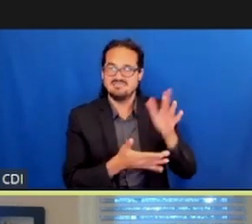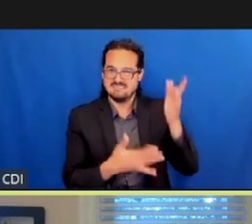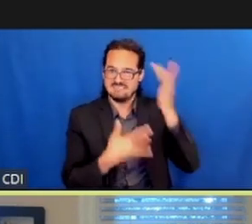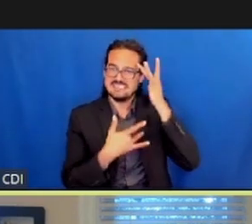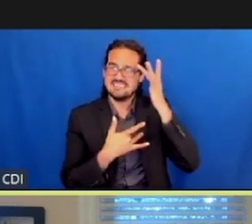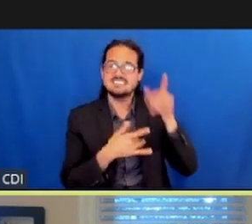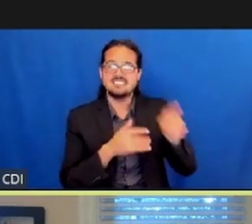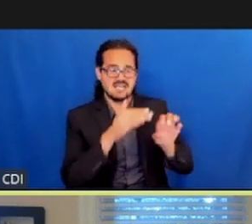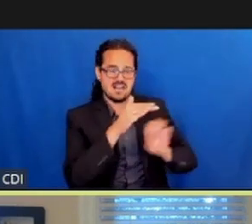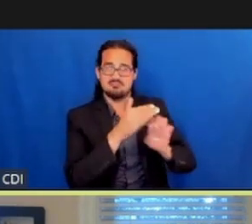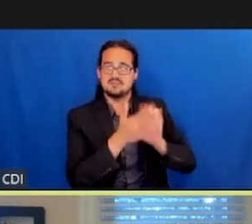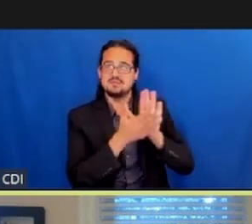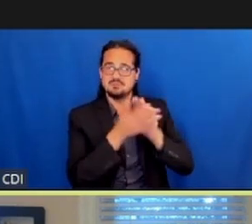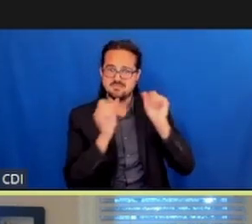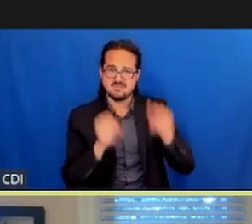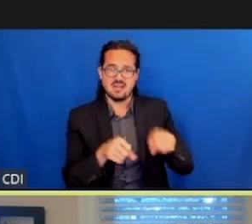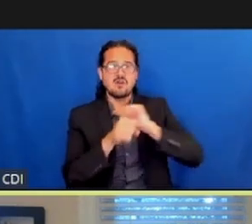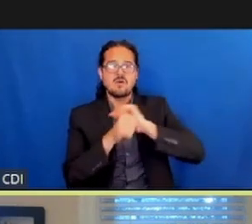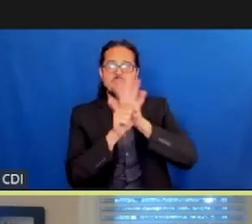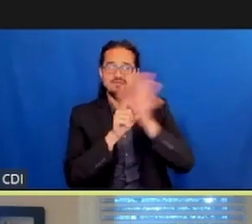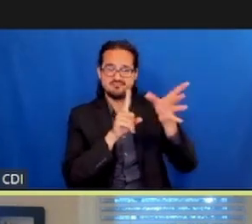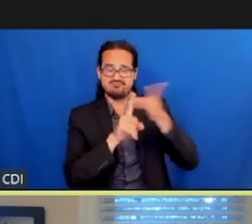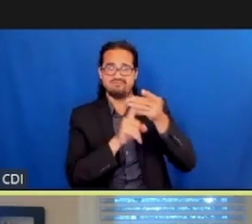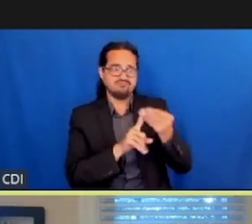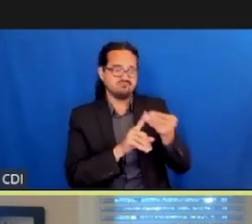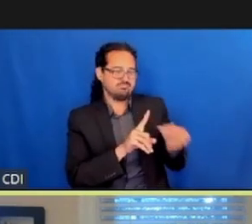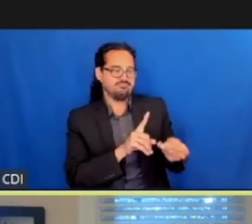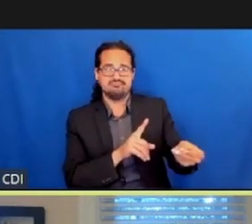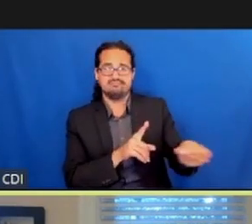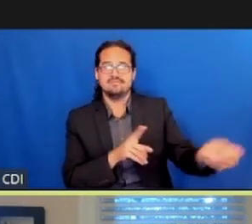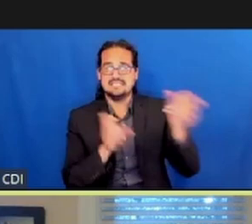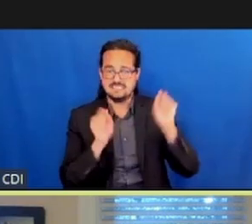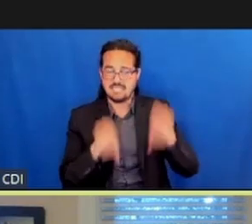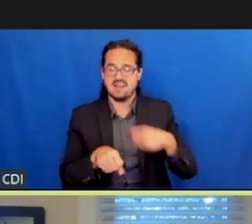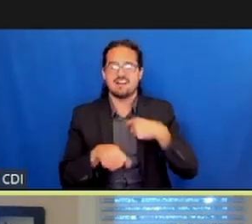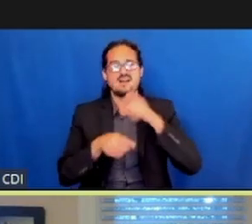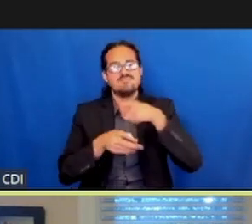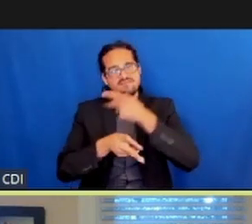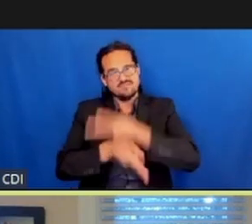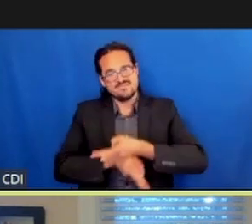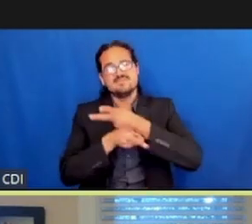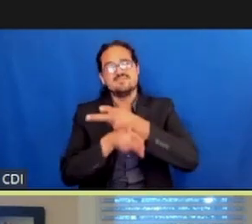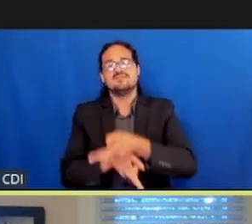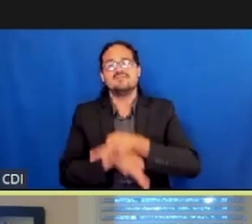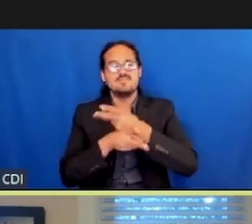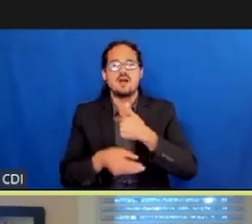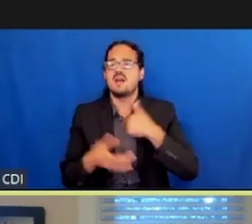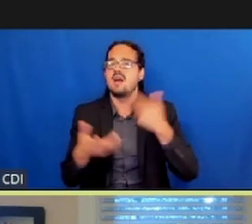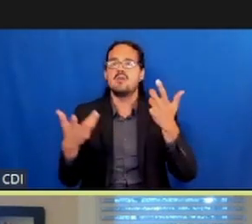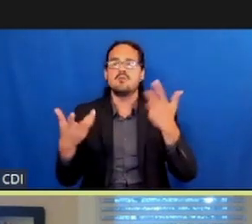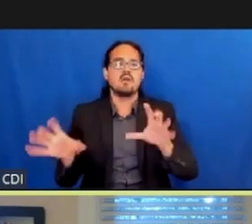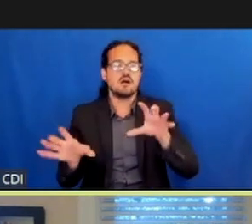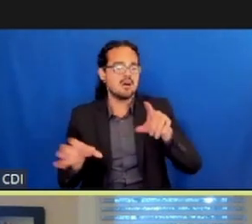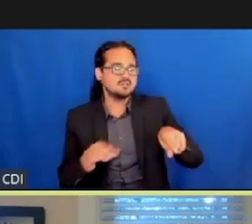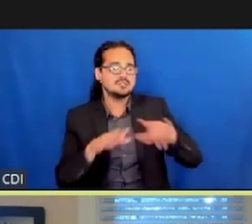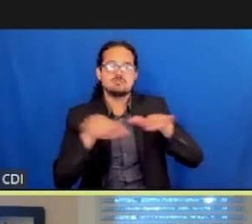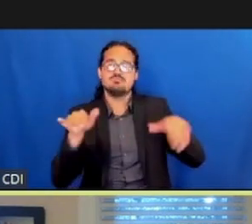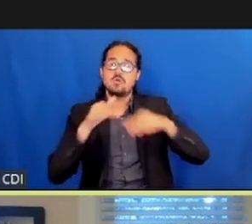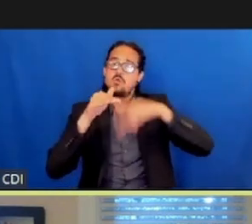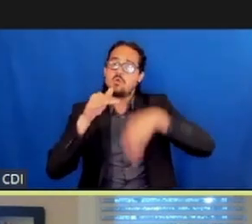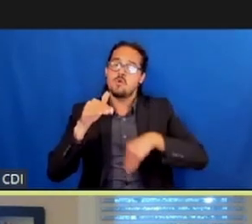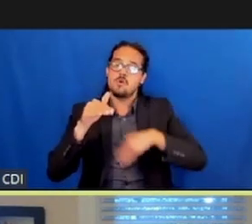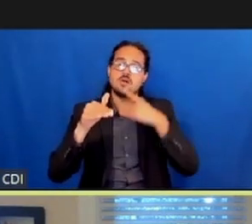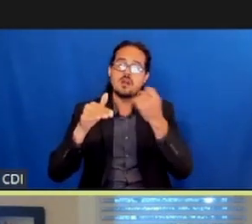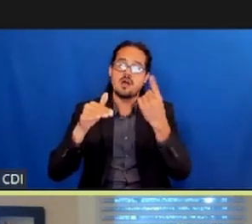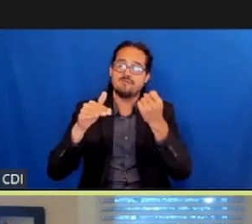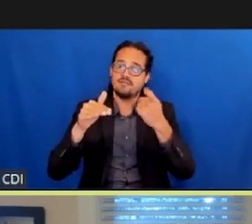And so we really do want to limit the time that our unvaccinated children spend in indoor public settings. If they're indoor,